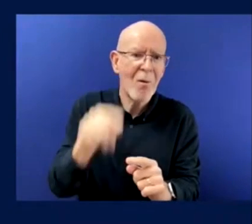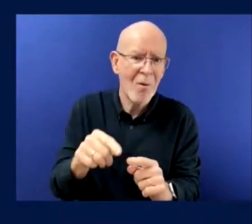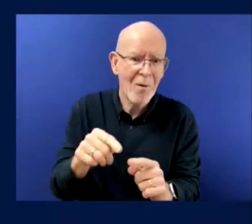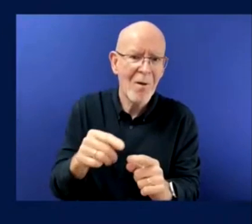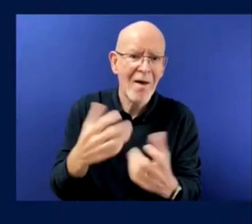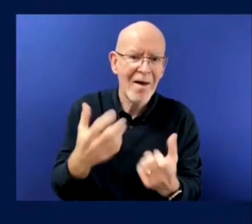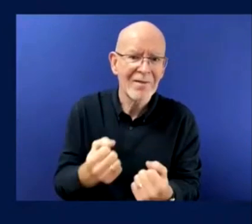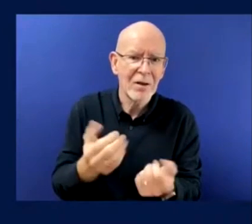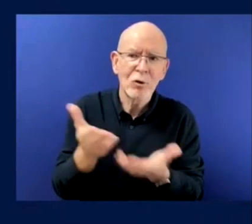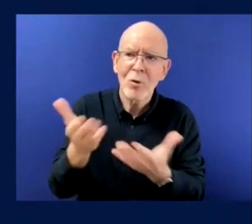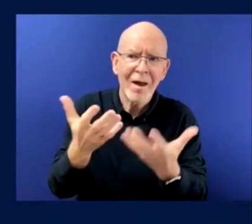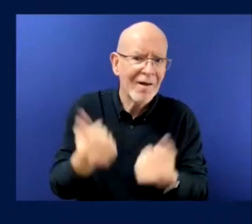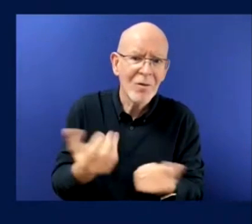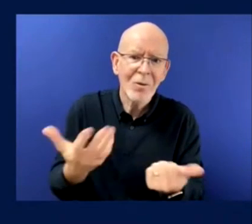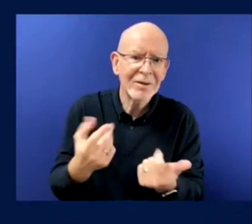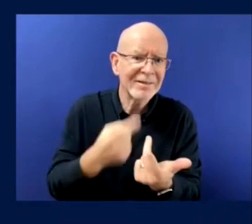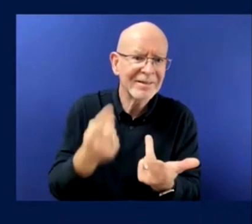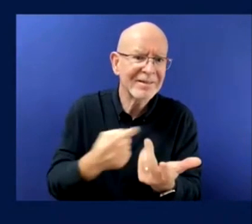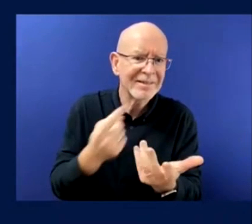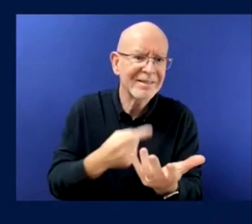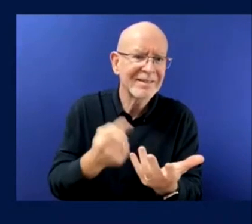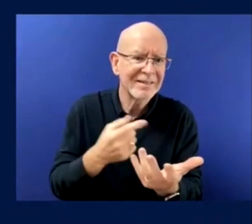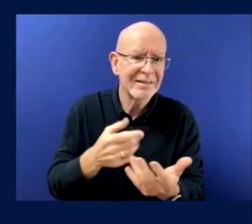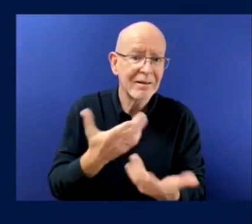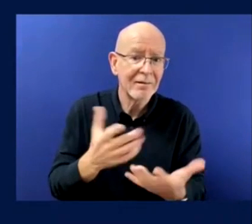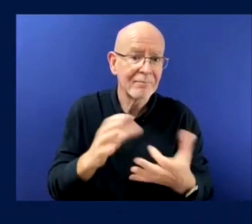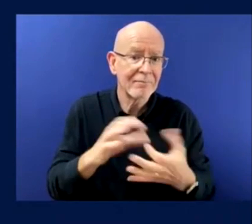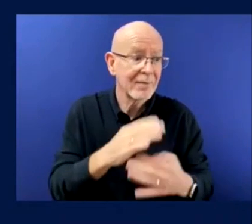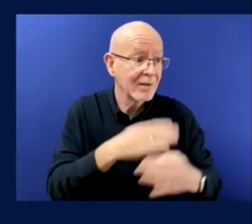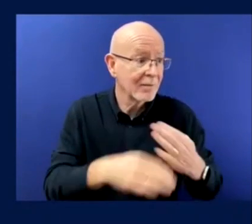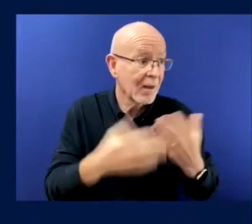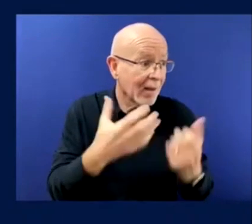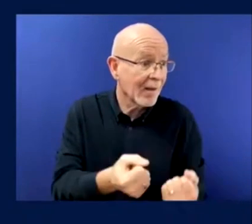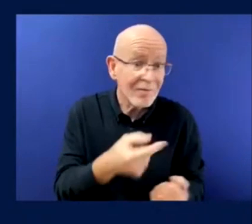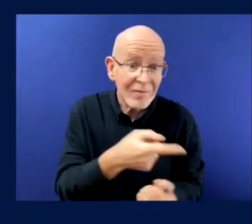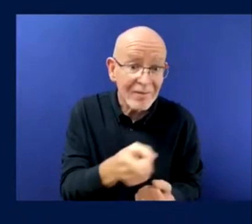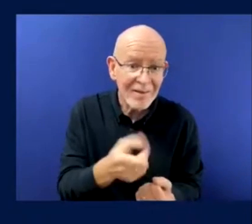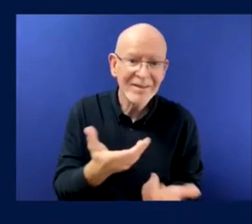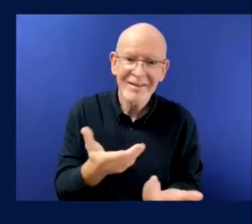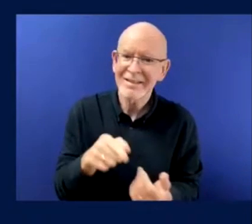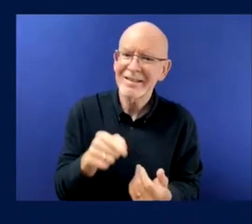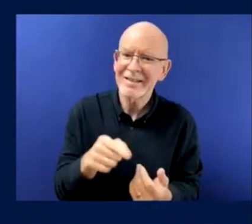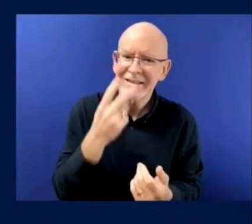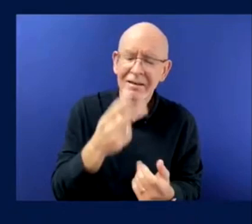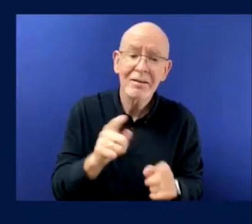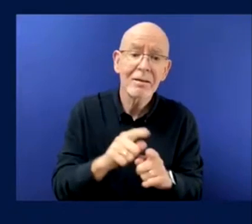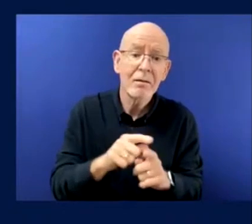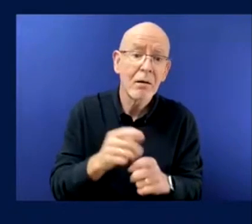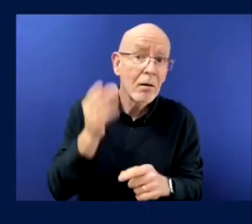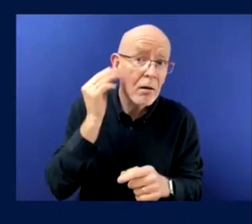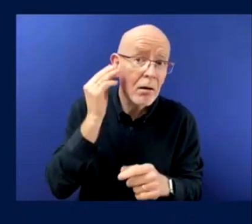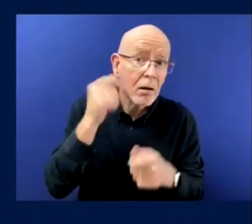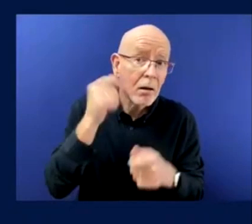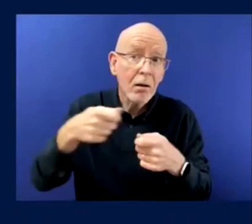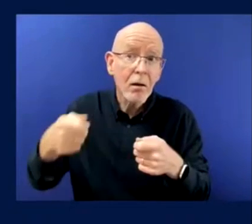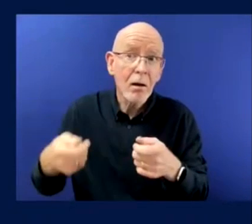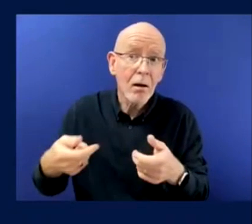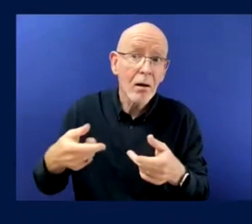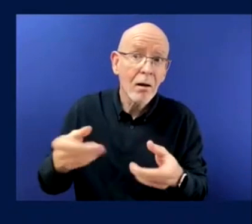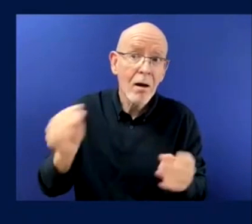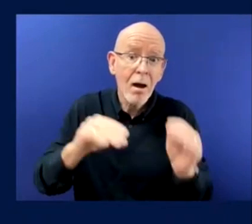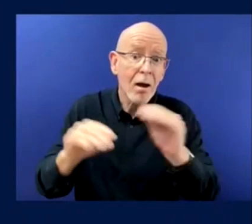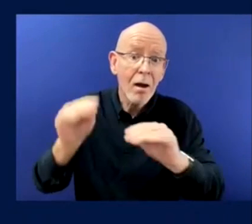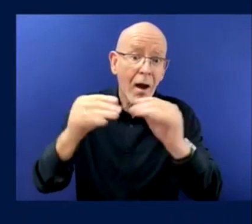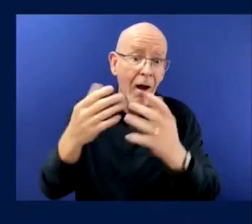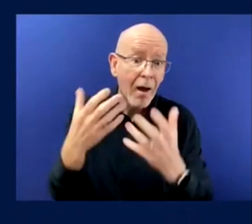about a third of respondents. And easy to read is it's a way to communicate information to